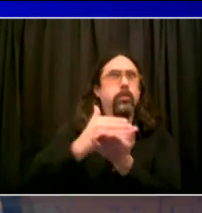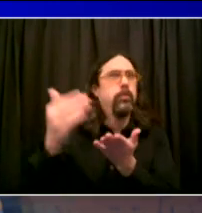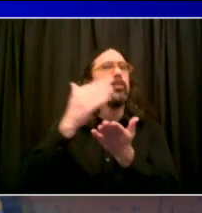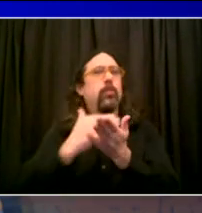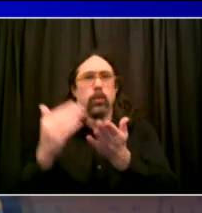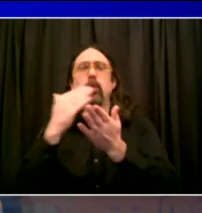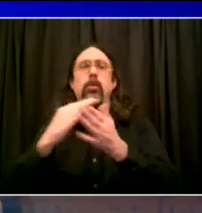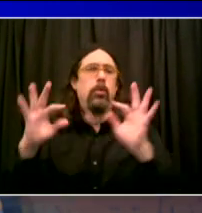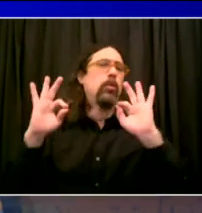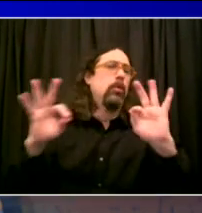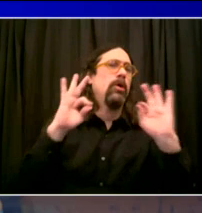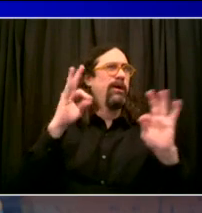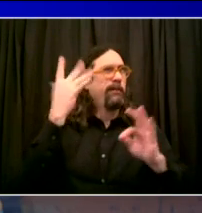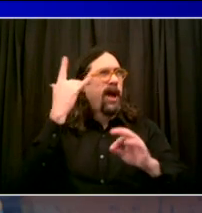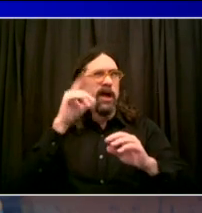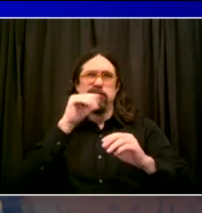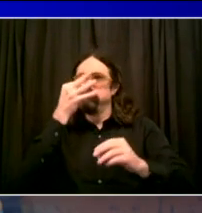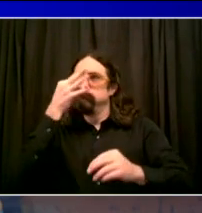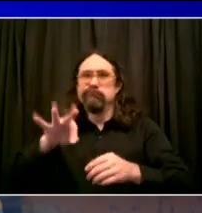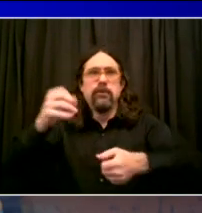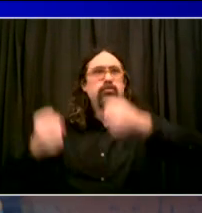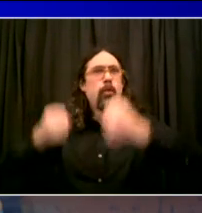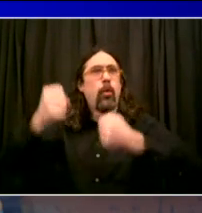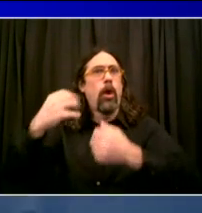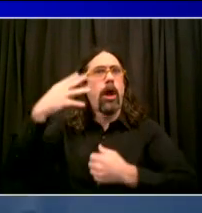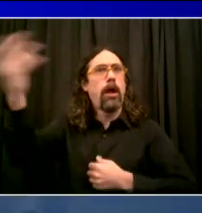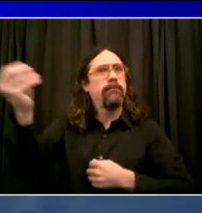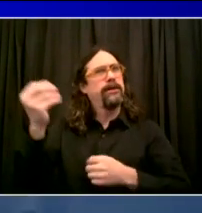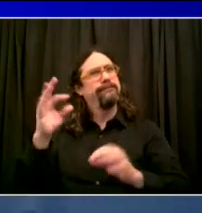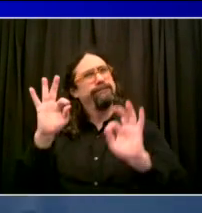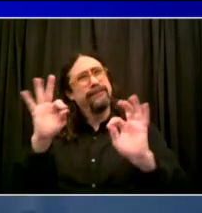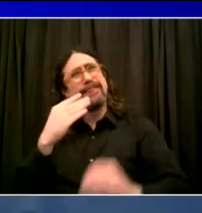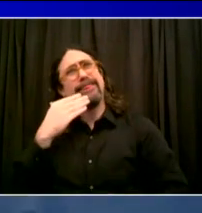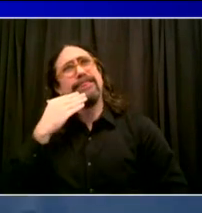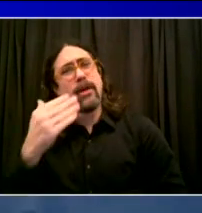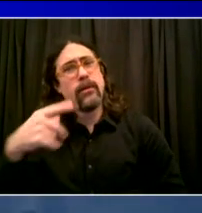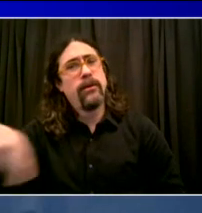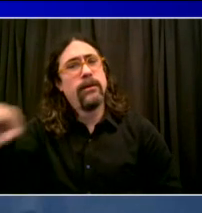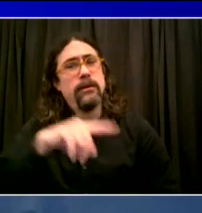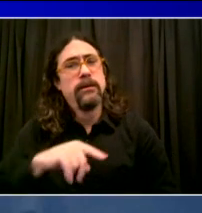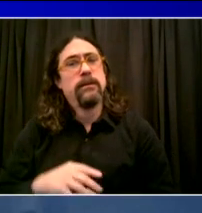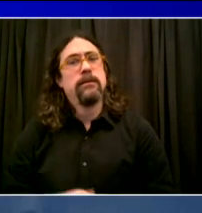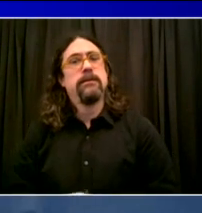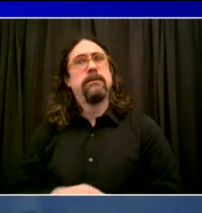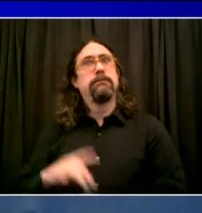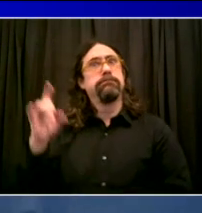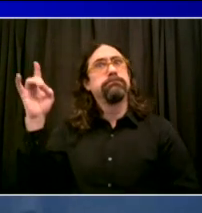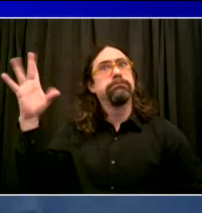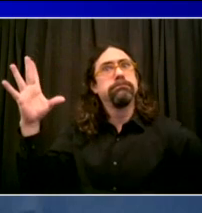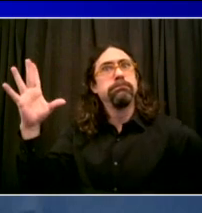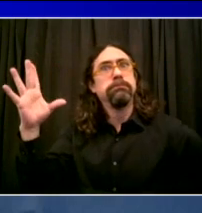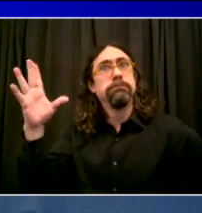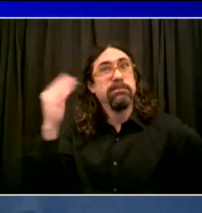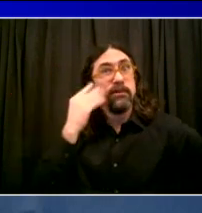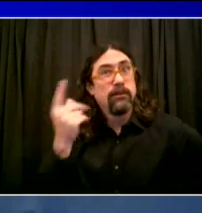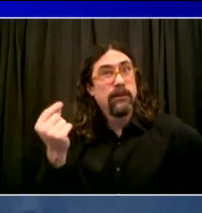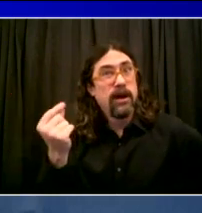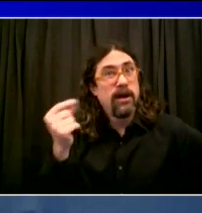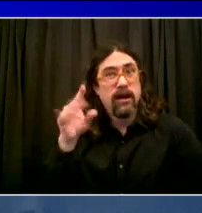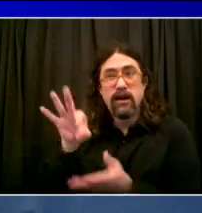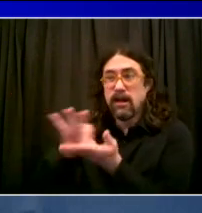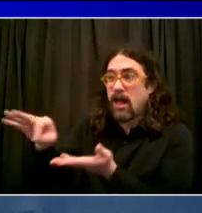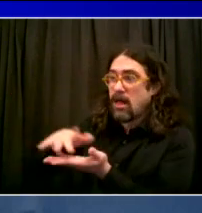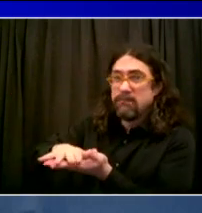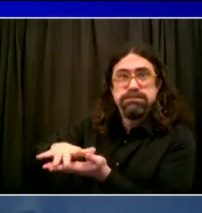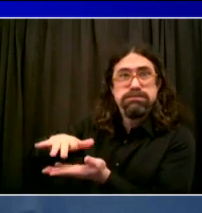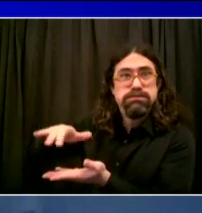now, the measure in Central Park for this storm is 17.2 inches of snow. Again, a little bit